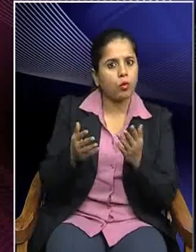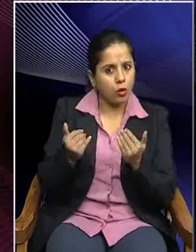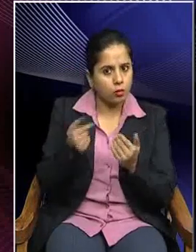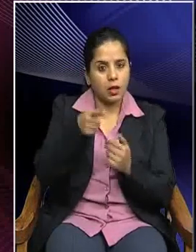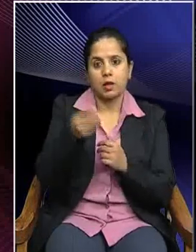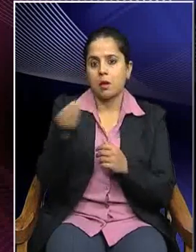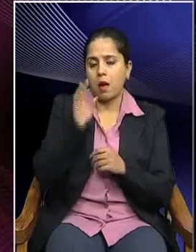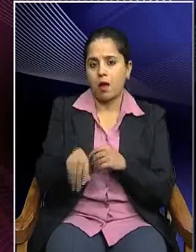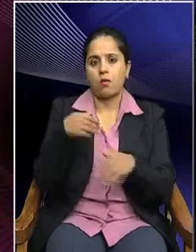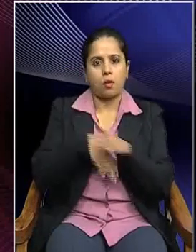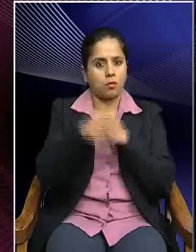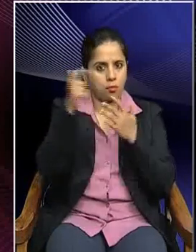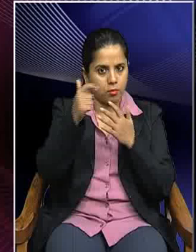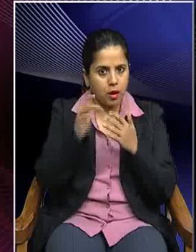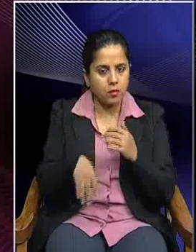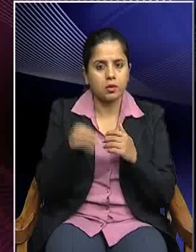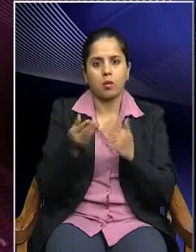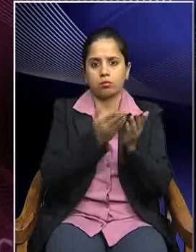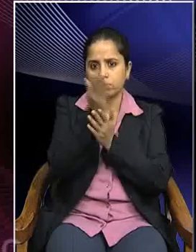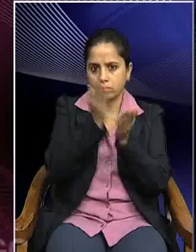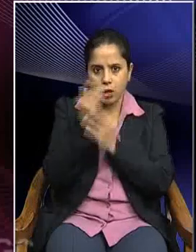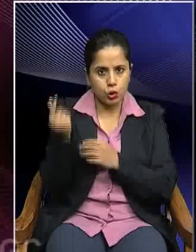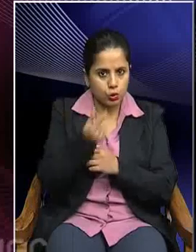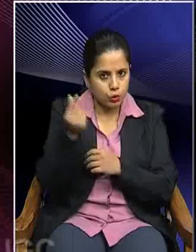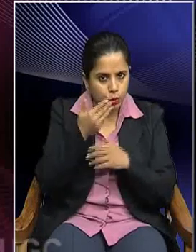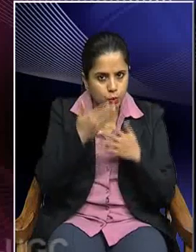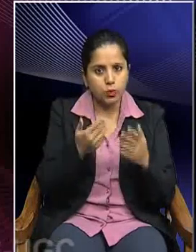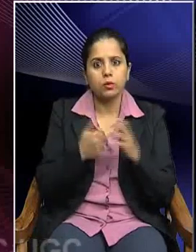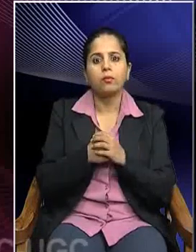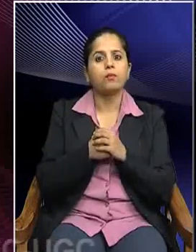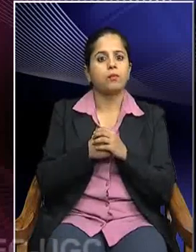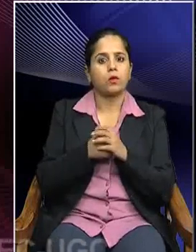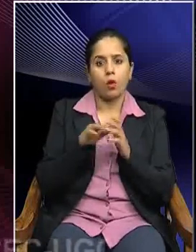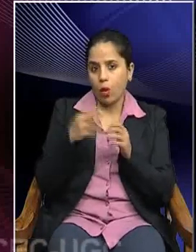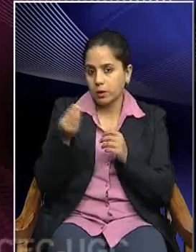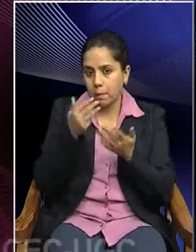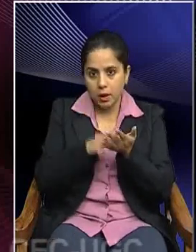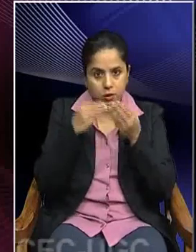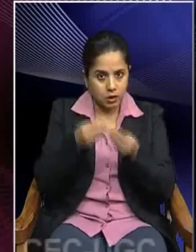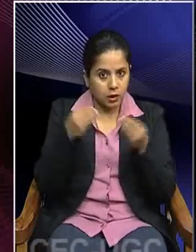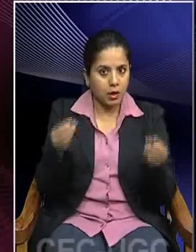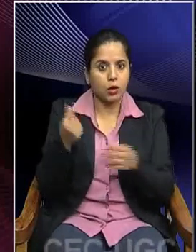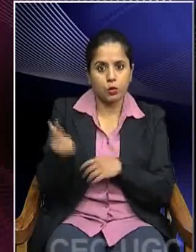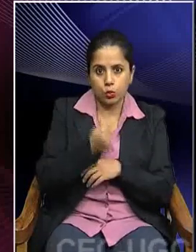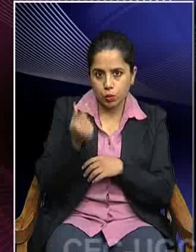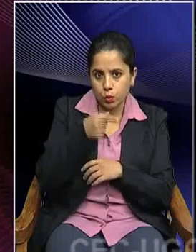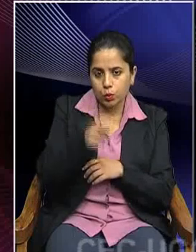some features, there are techniques used, there are some materials used in